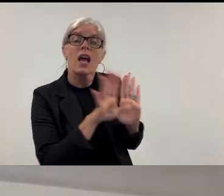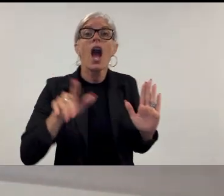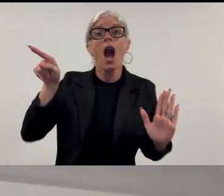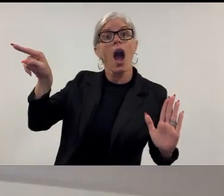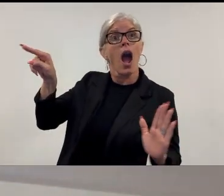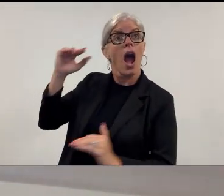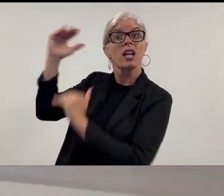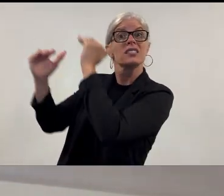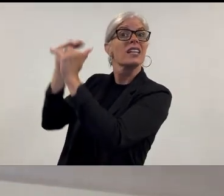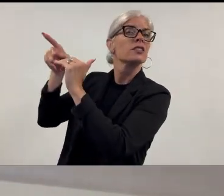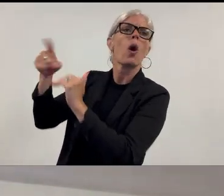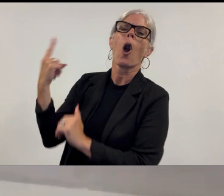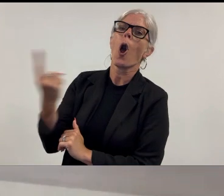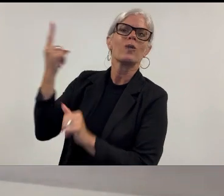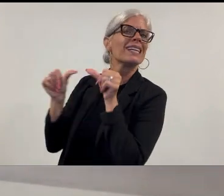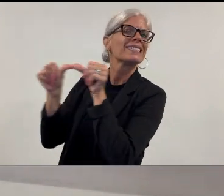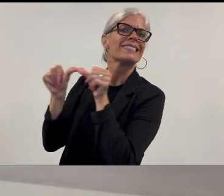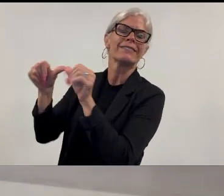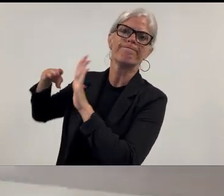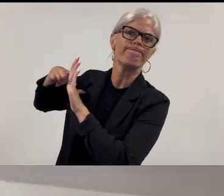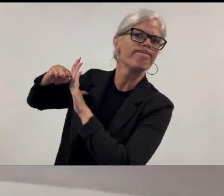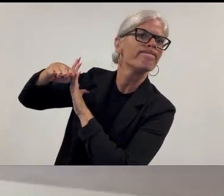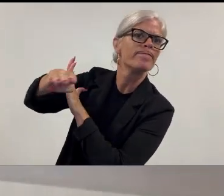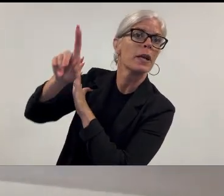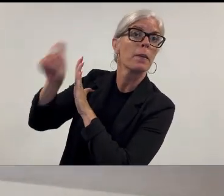staged according to their developmental stage.